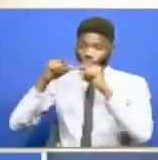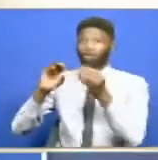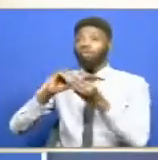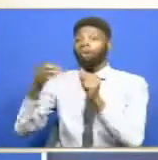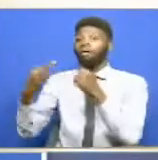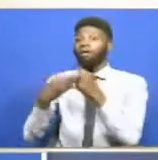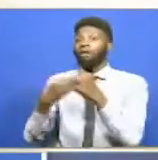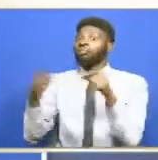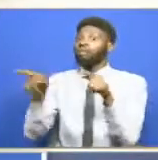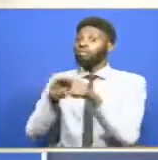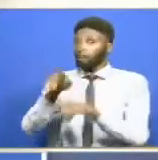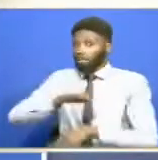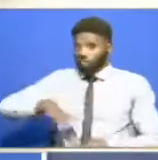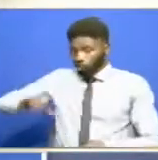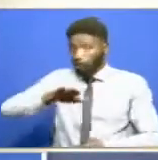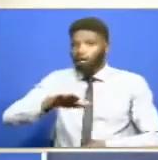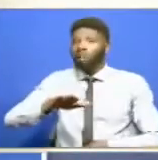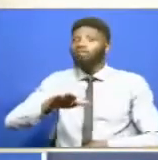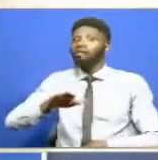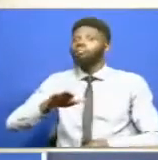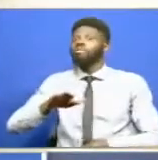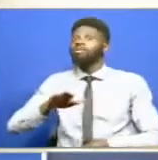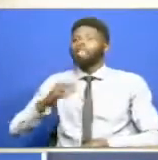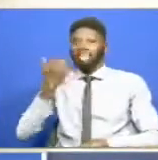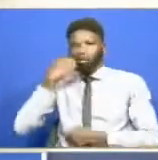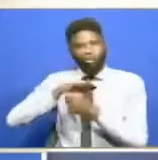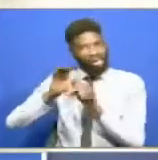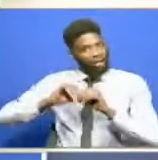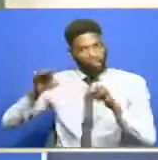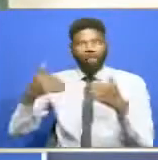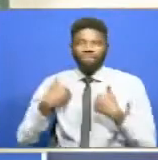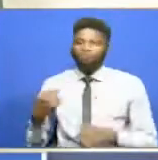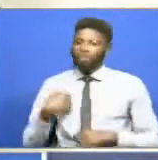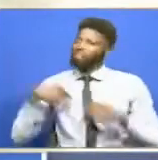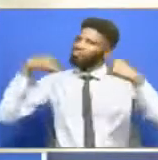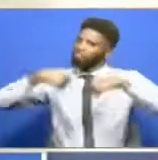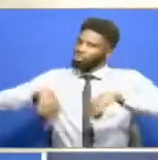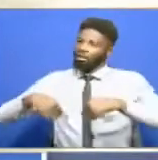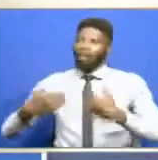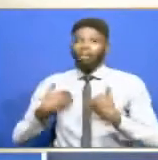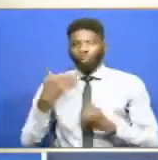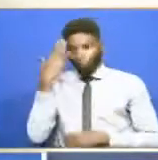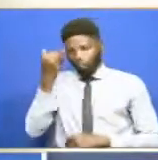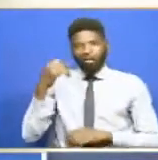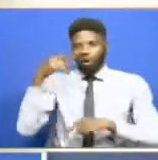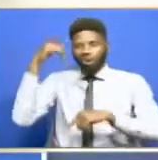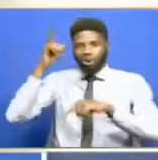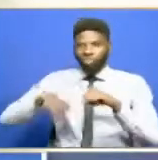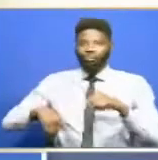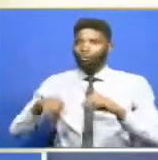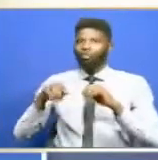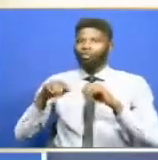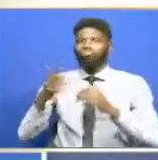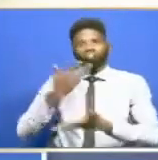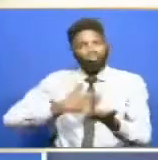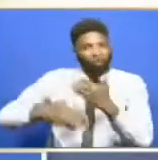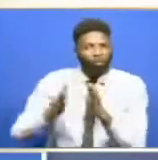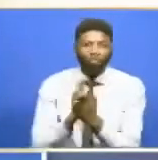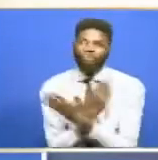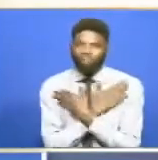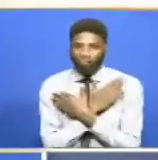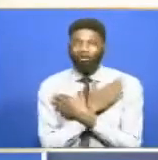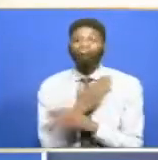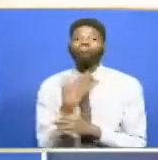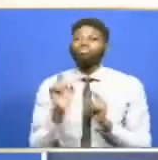was now the victim. Yeah, I was really scared because you couldn't stay with your friends, you had to keep